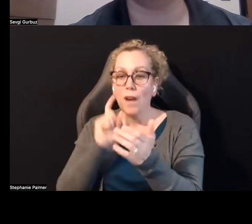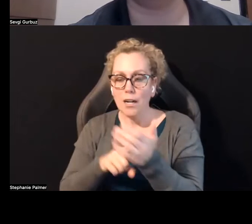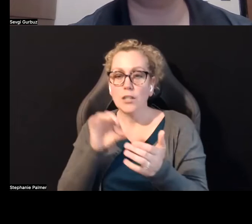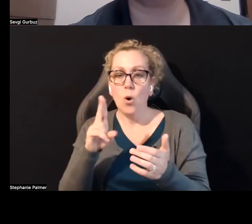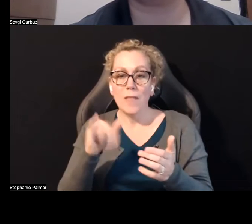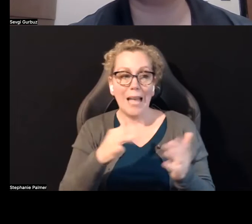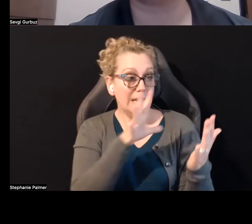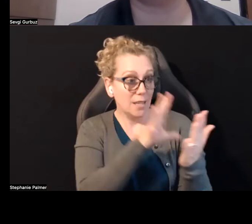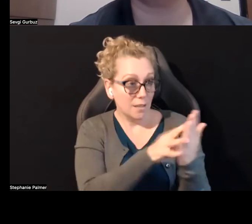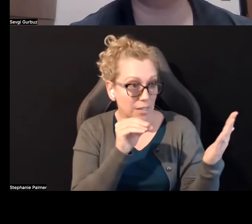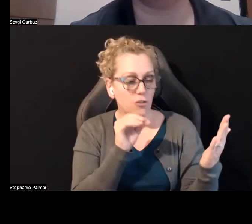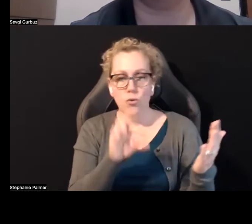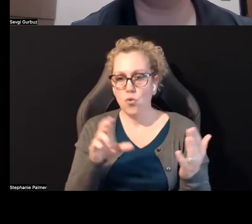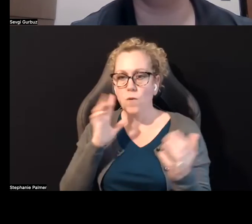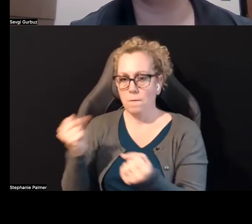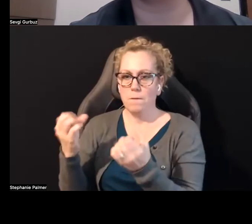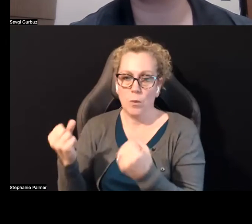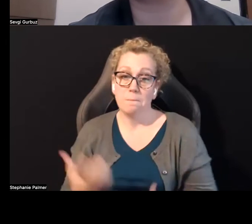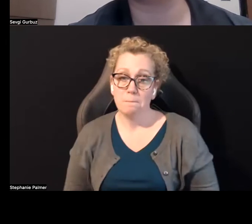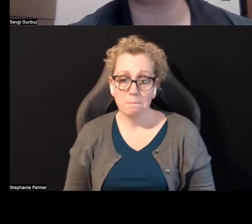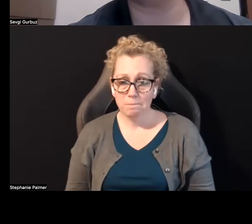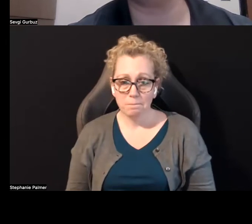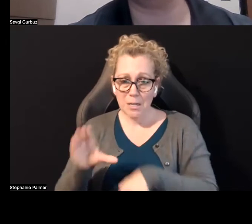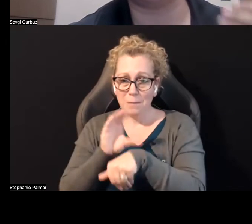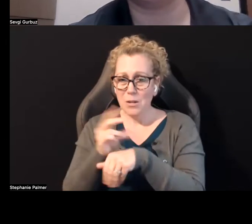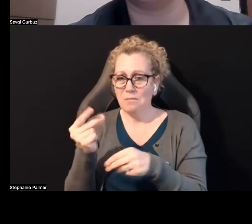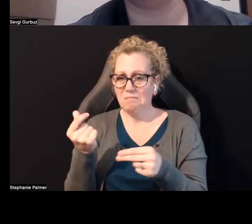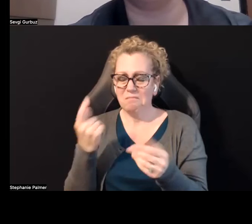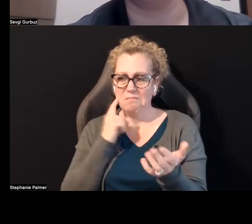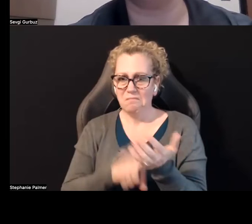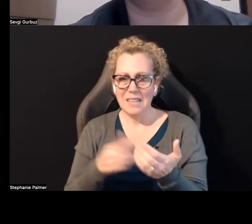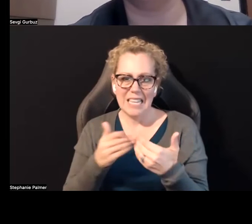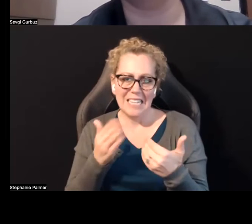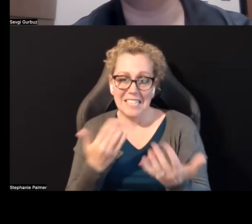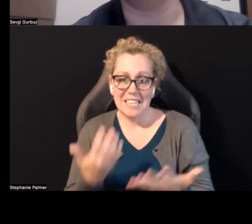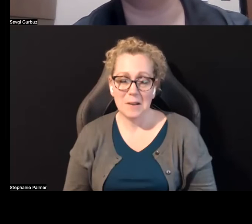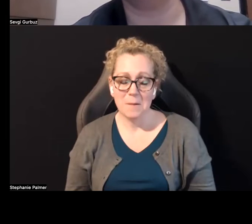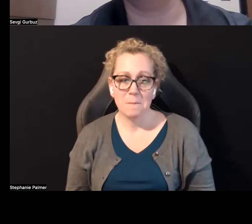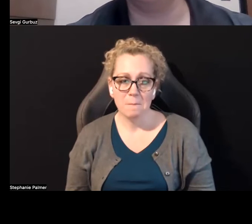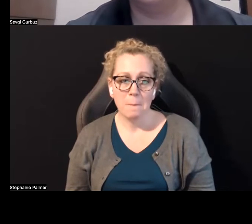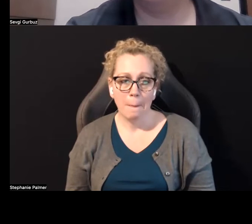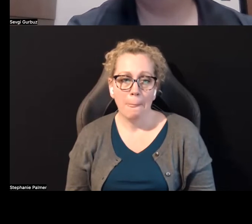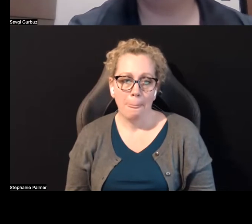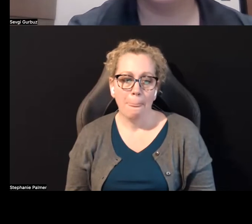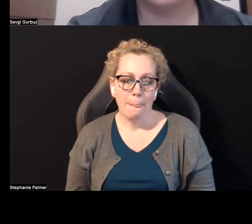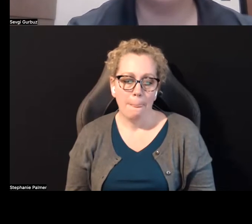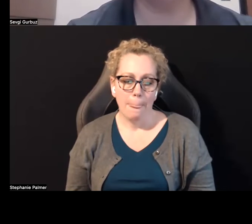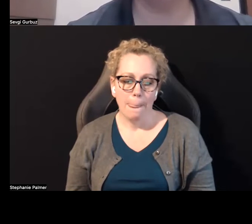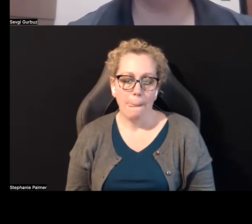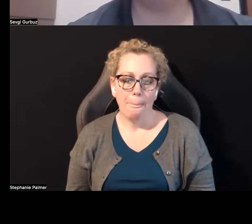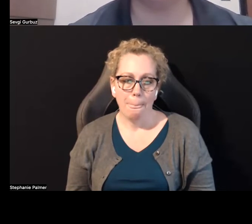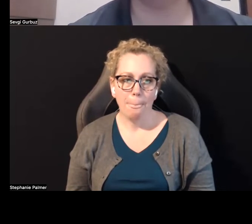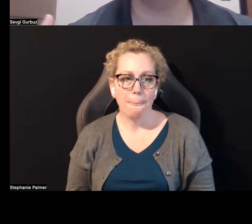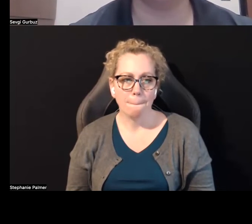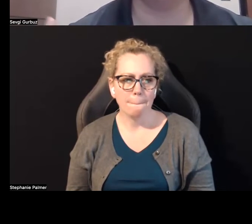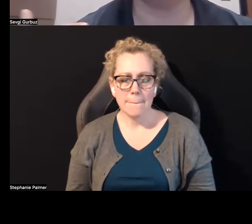data you got was from someone who is imitating versus someone who's actually fluent in the language. How does